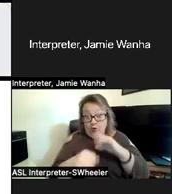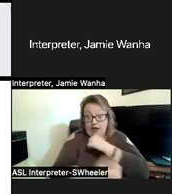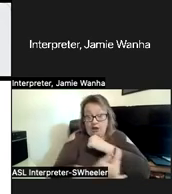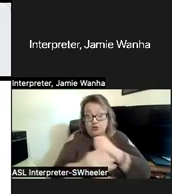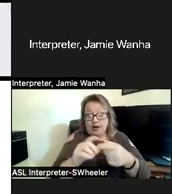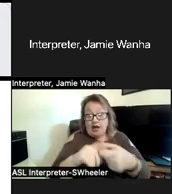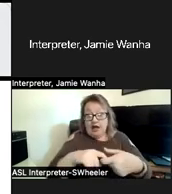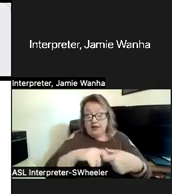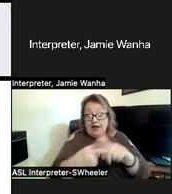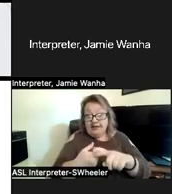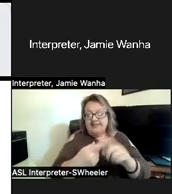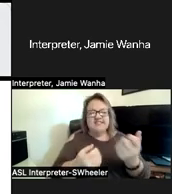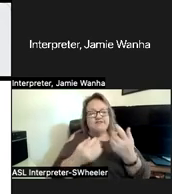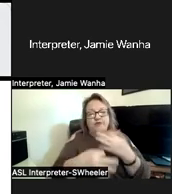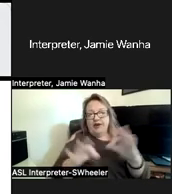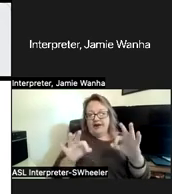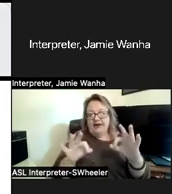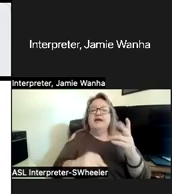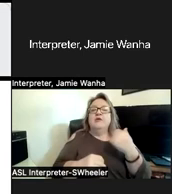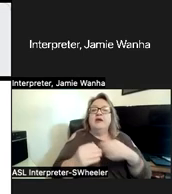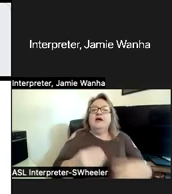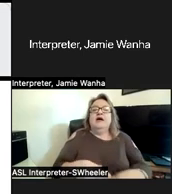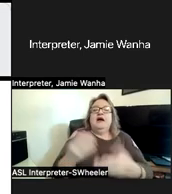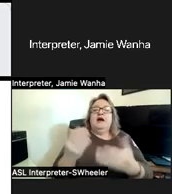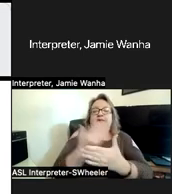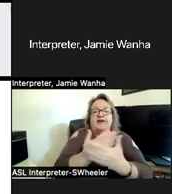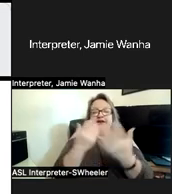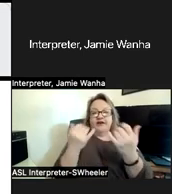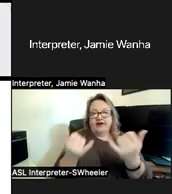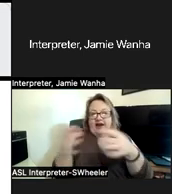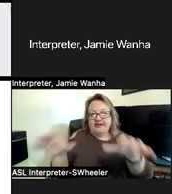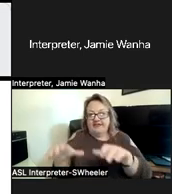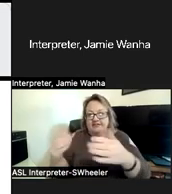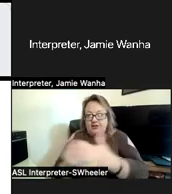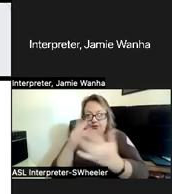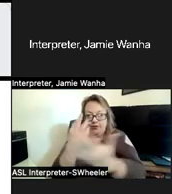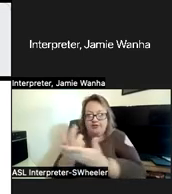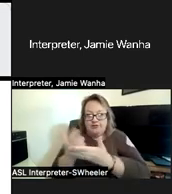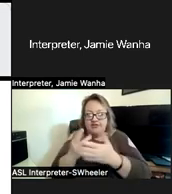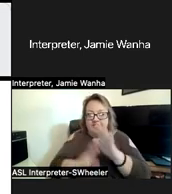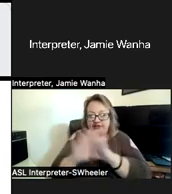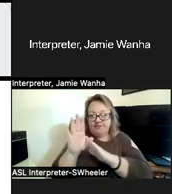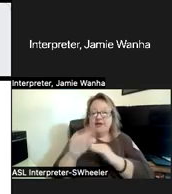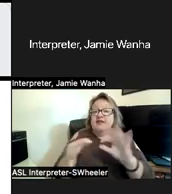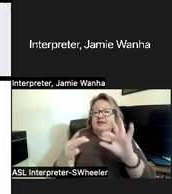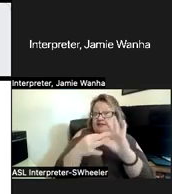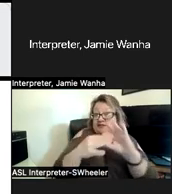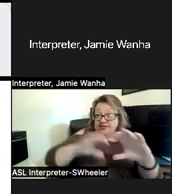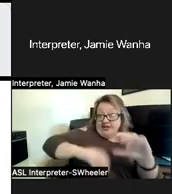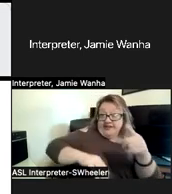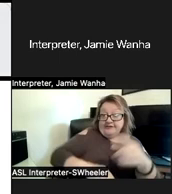please join us. It's free. You'll be updated on our upcoming activities and new resources as they're developed. There's a link in the chat right there,